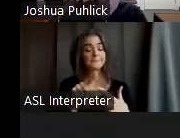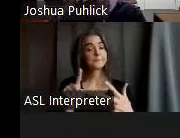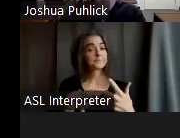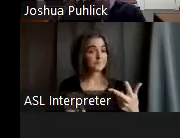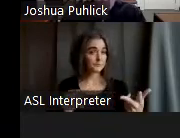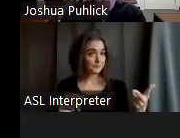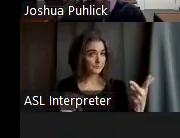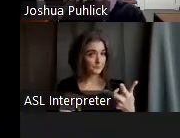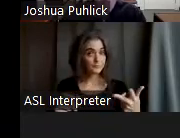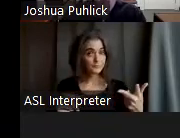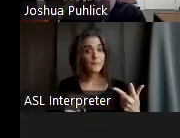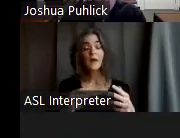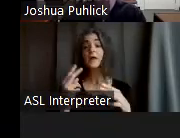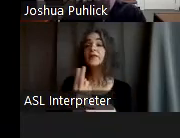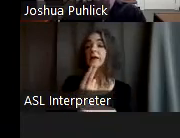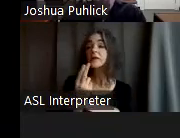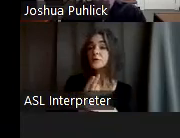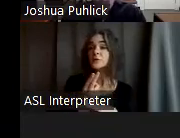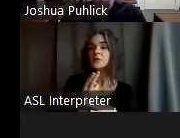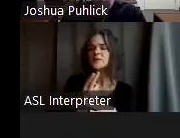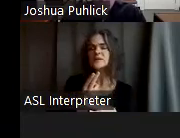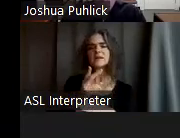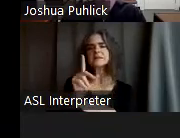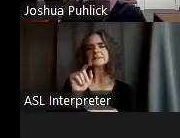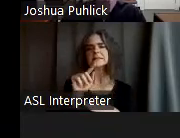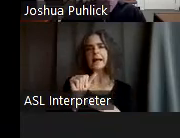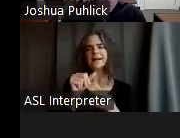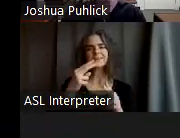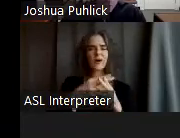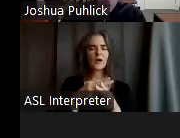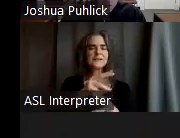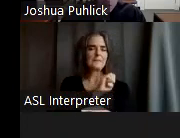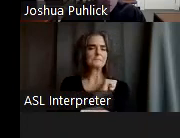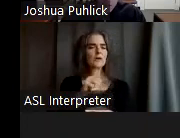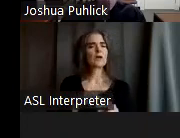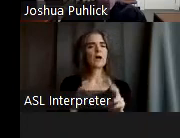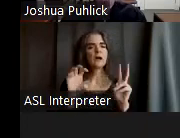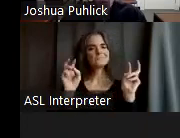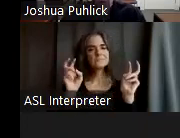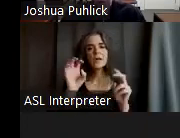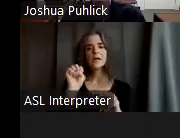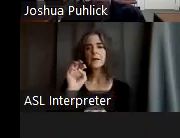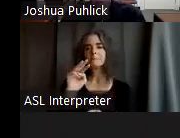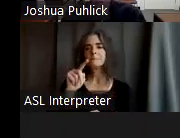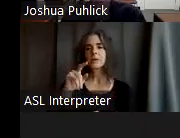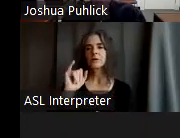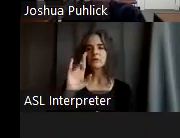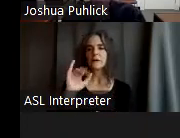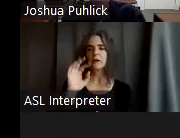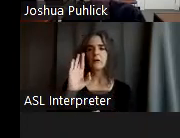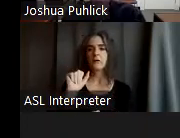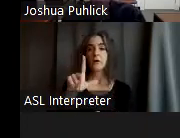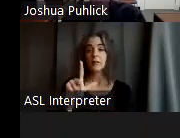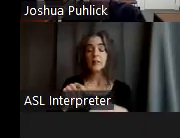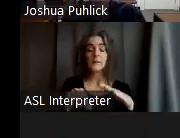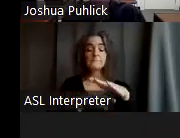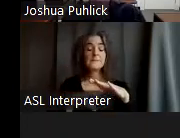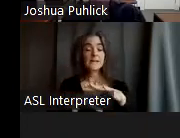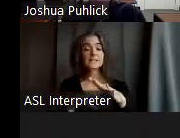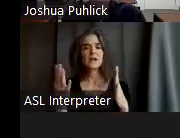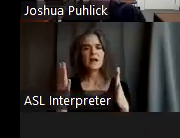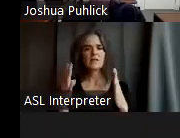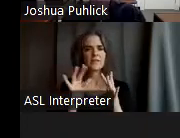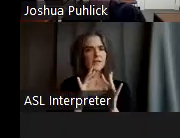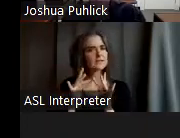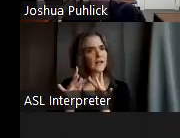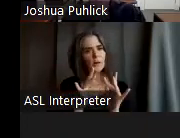And they used empirical data on habitat occupancy associated with our network of forest